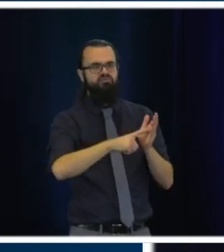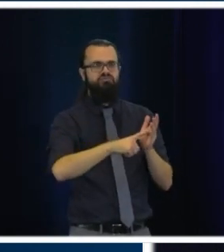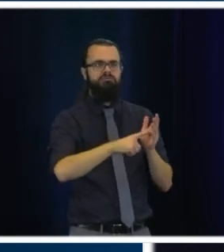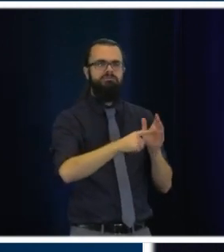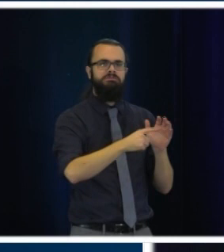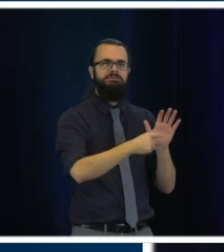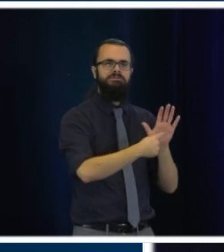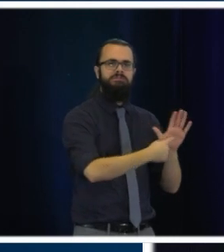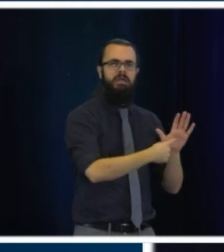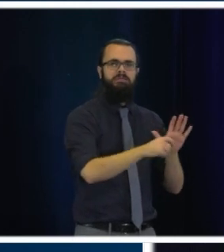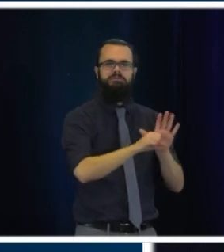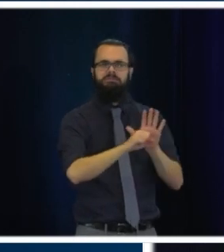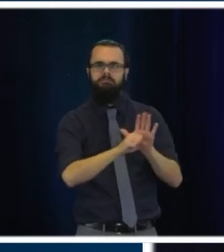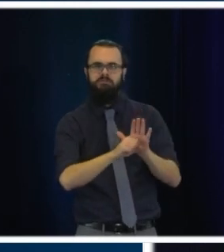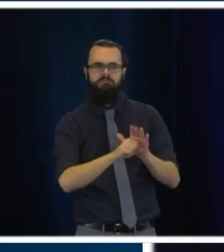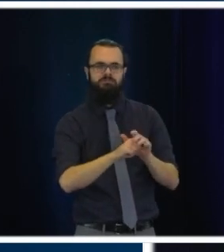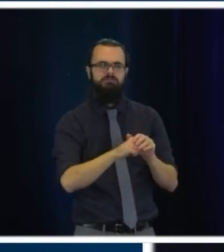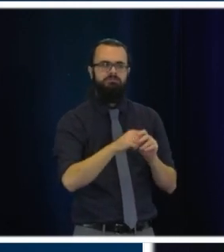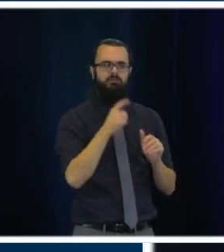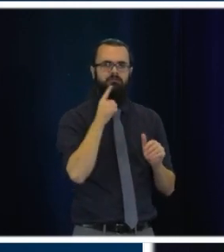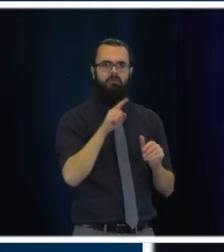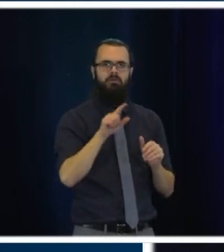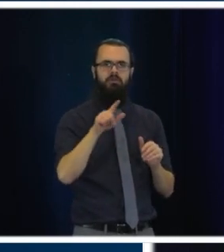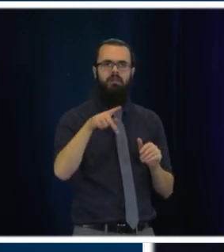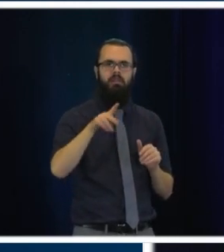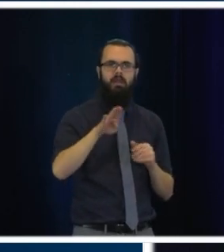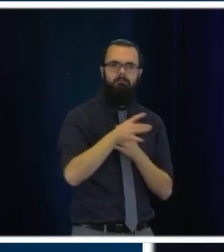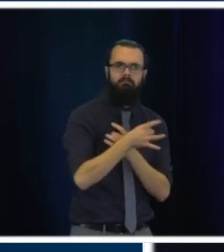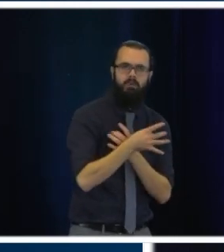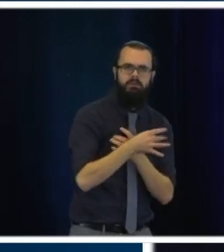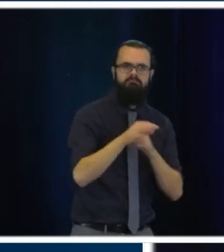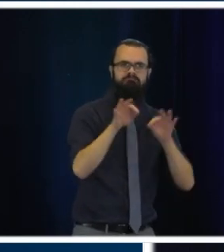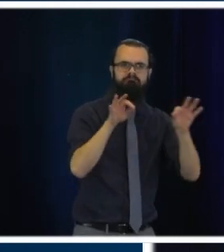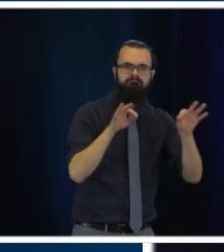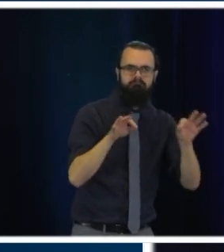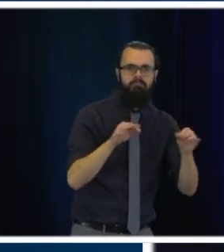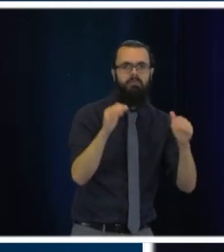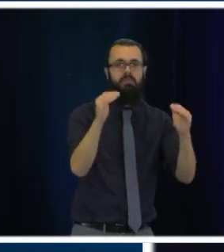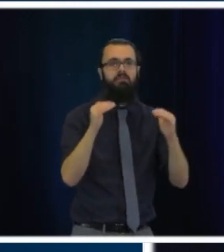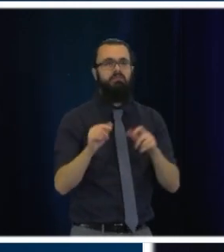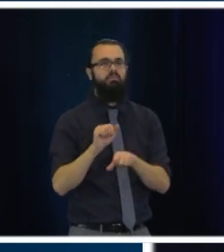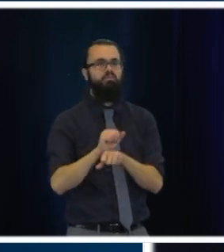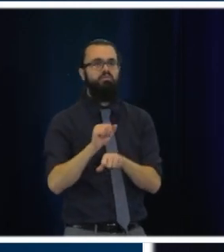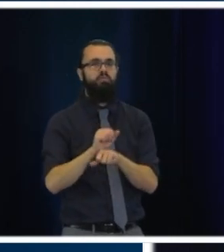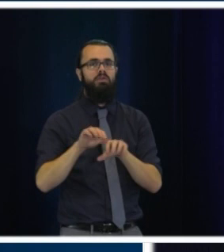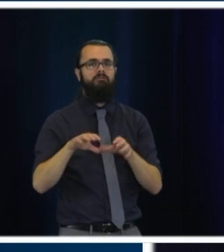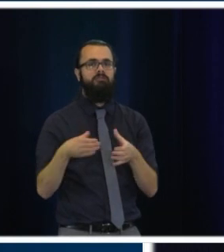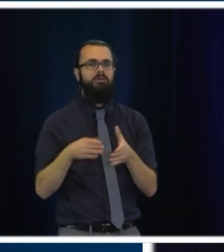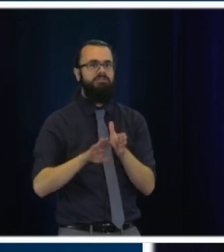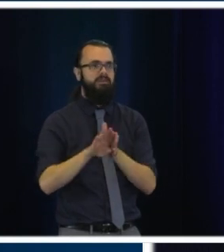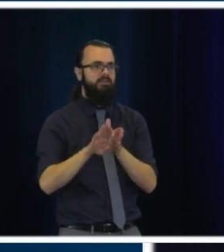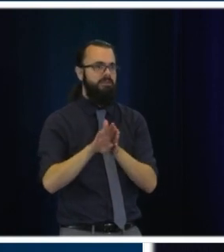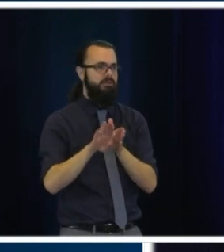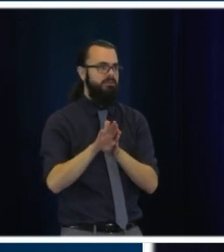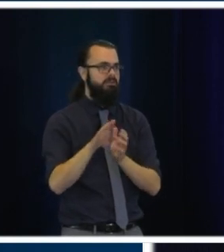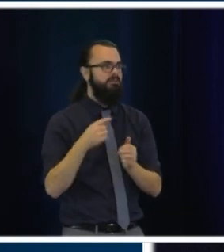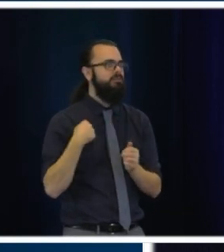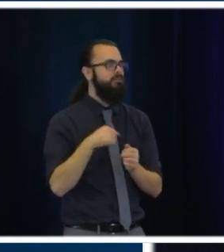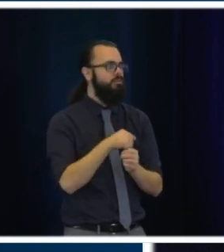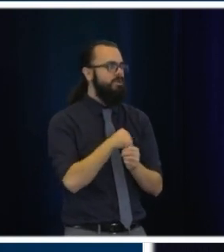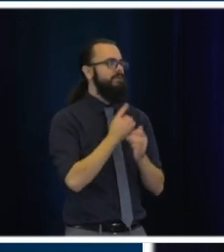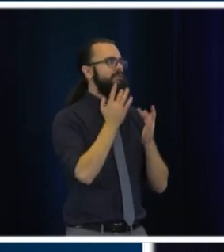workforce development. We do not have enough individuals that live and work in our community who know how to do lead